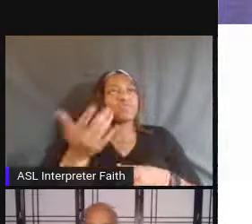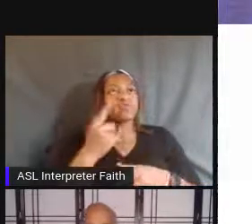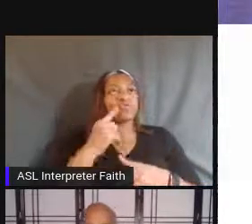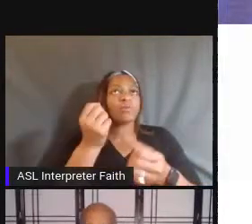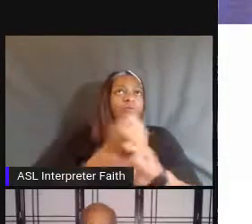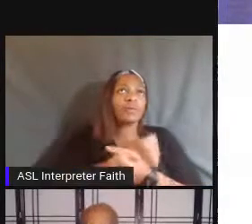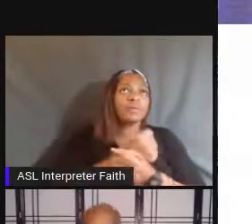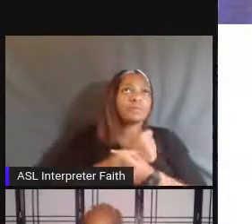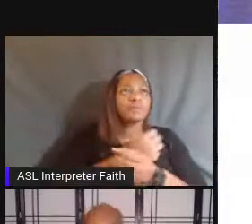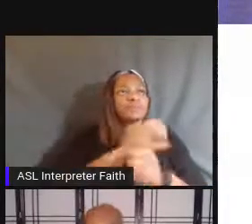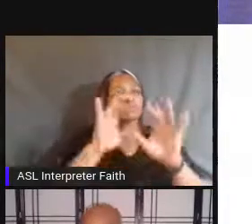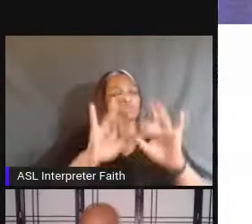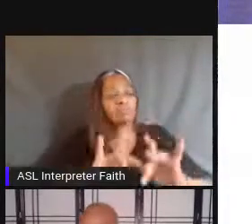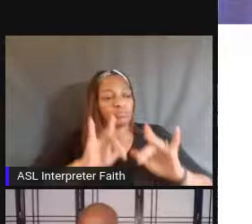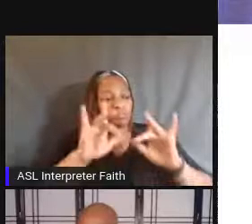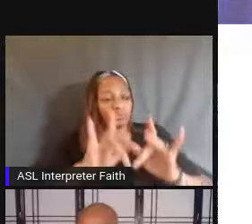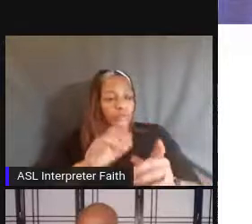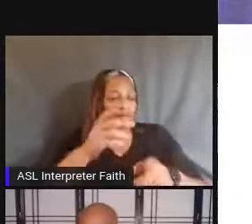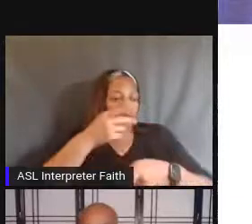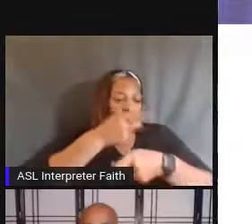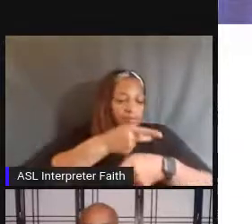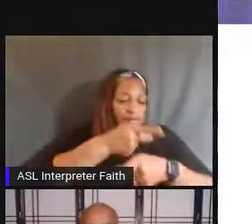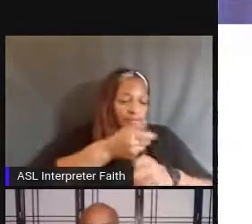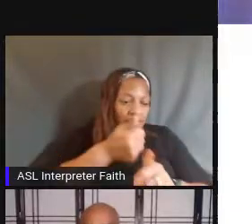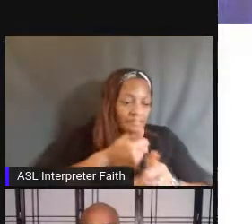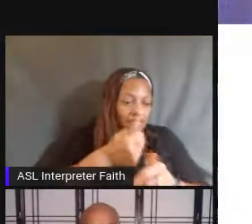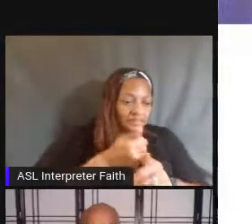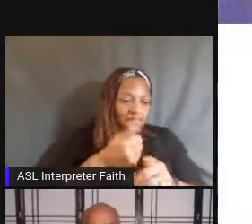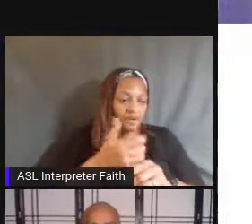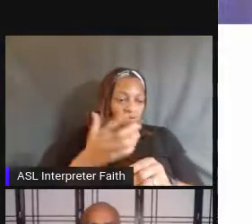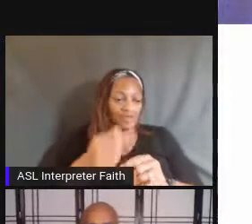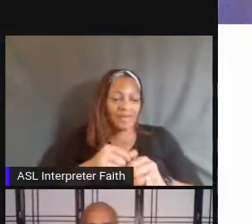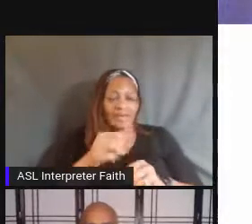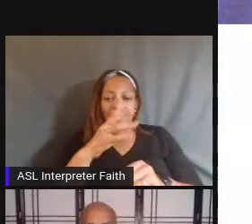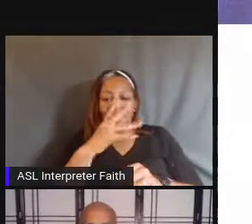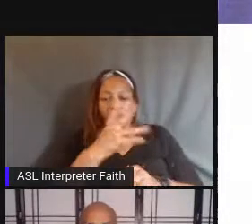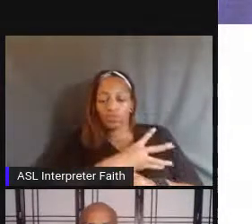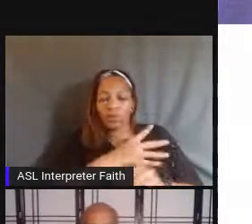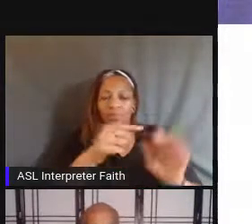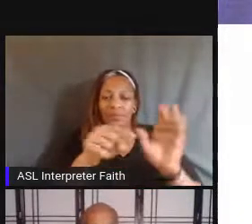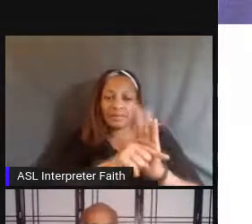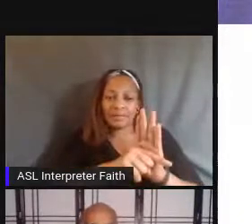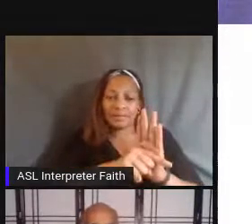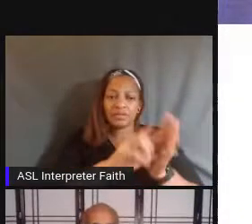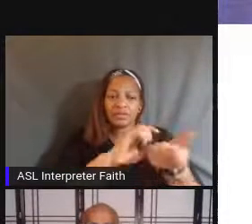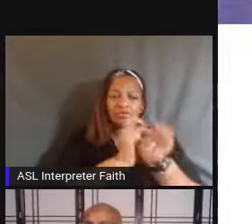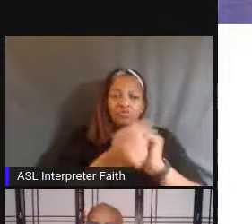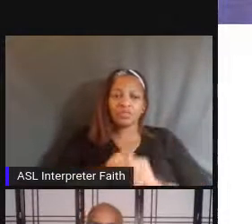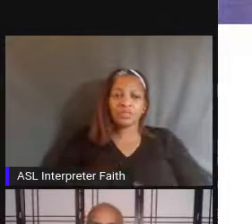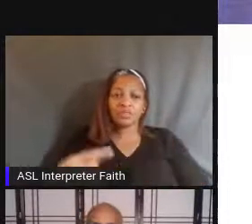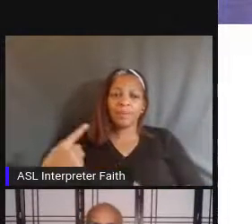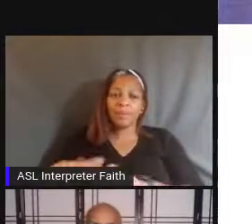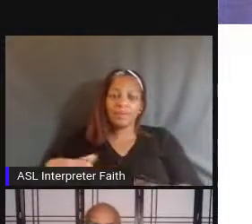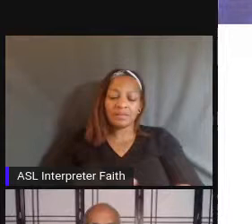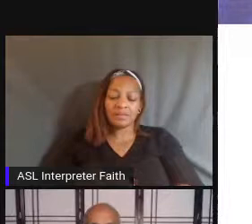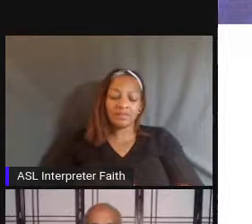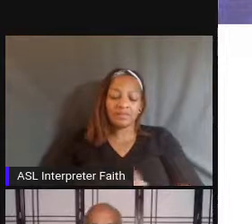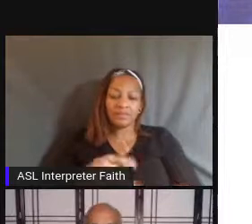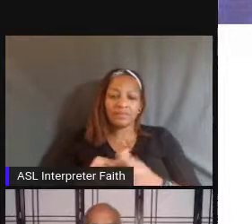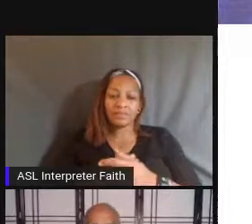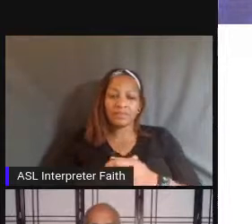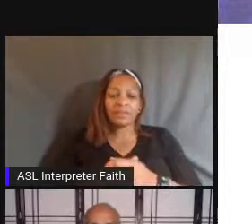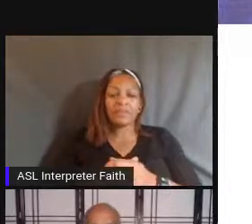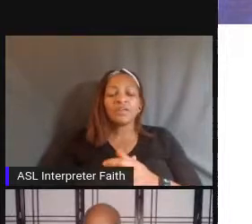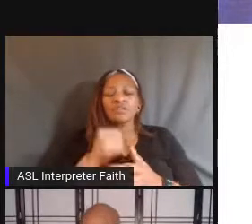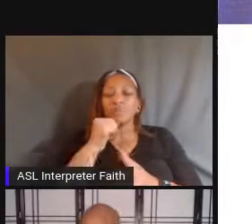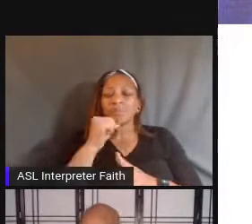What is that invitation, rather than being stuck in this? And how do I, because it's not either